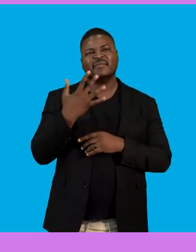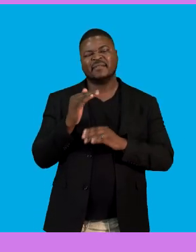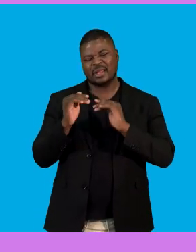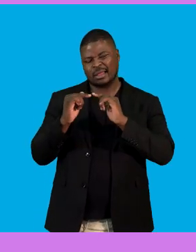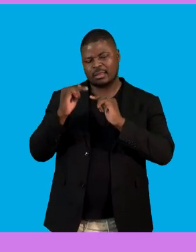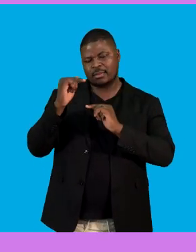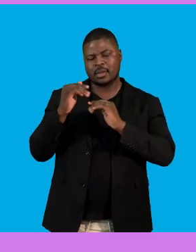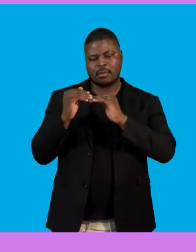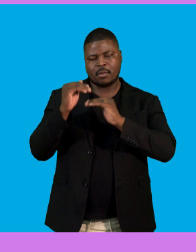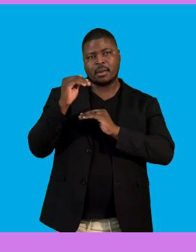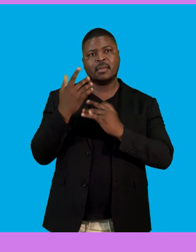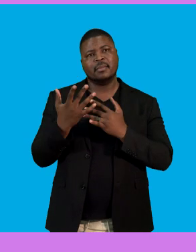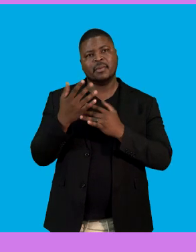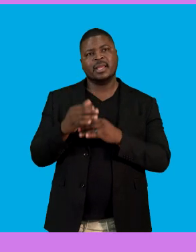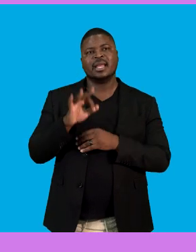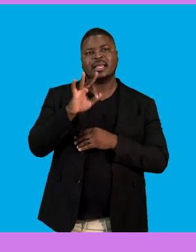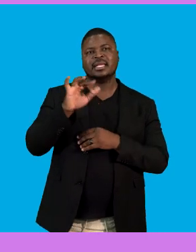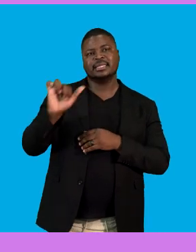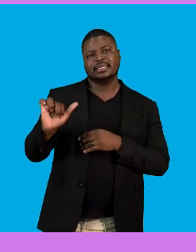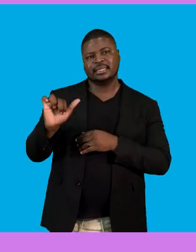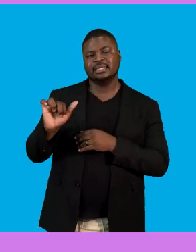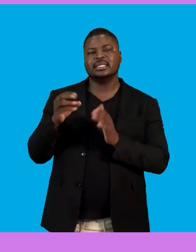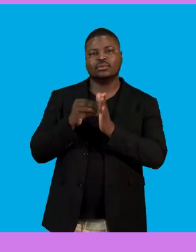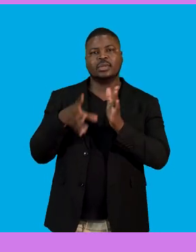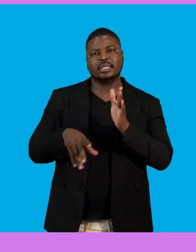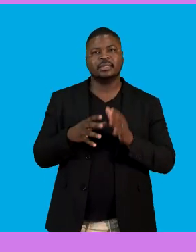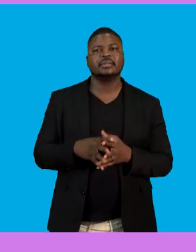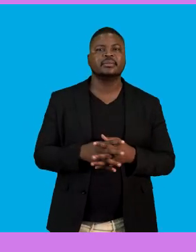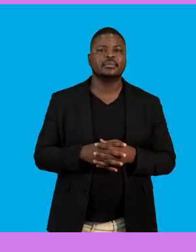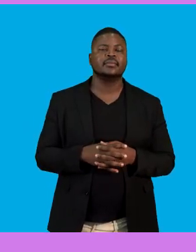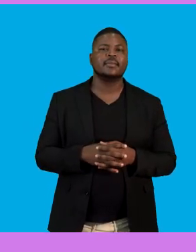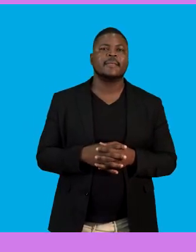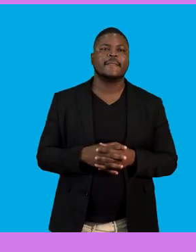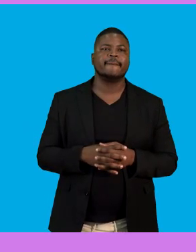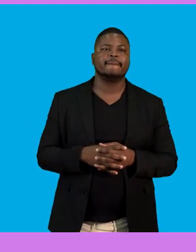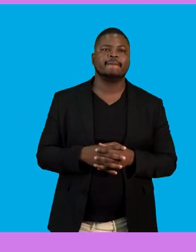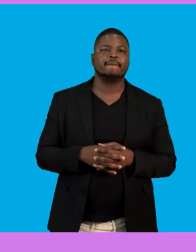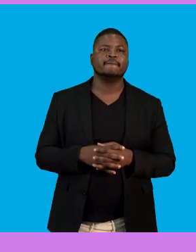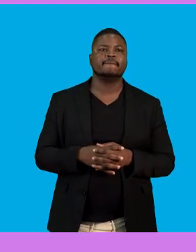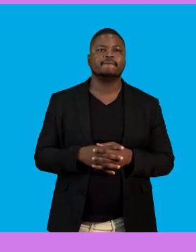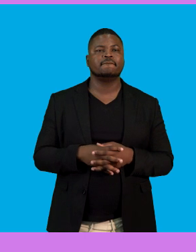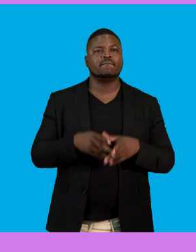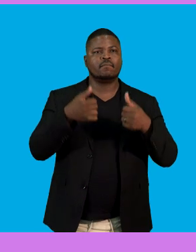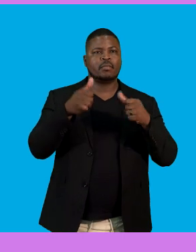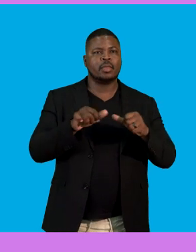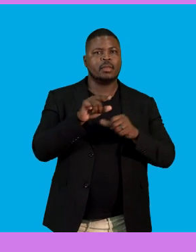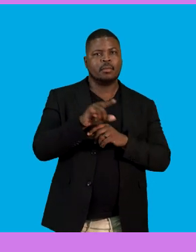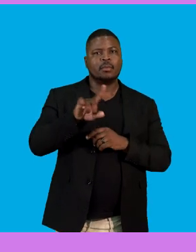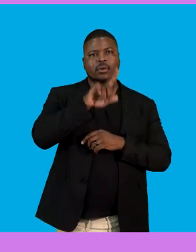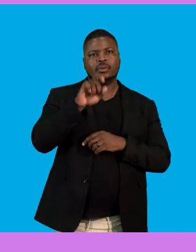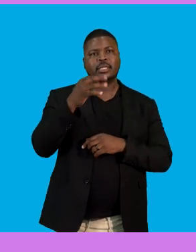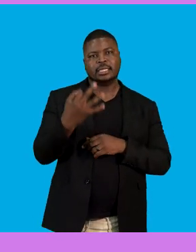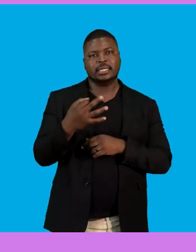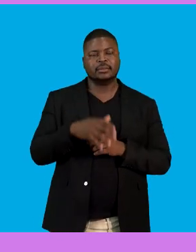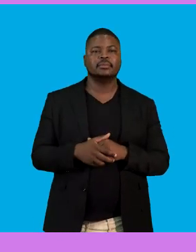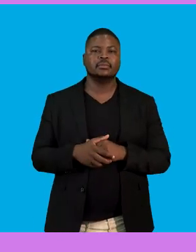above 35, which we can place it at 36 learners. Then we move on to the next question. Question